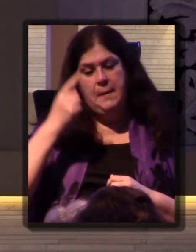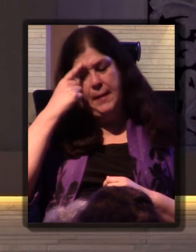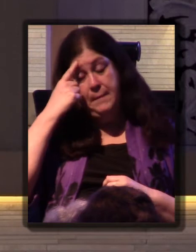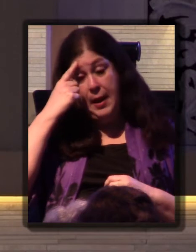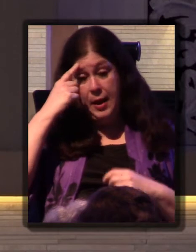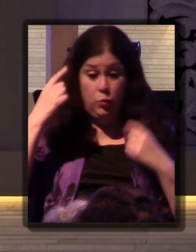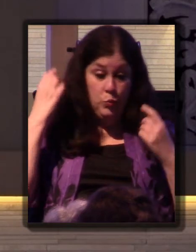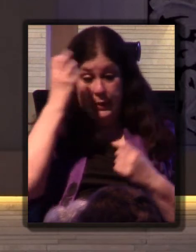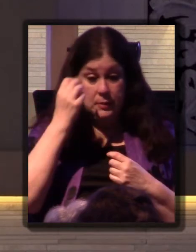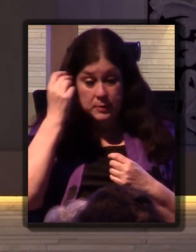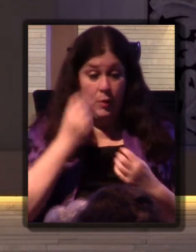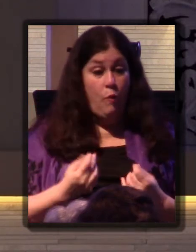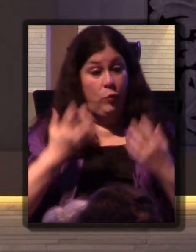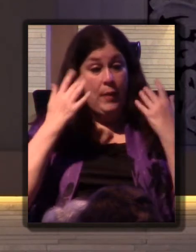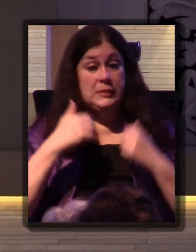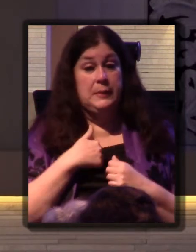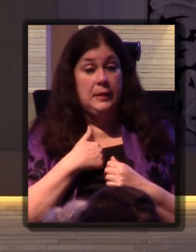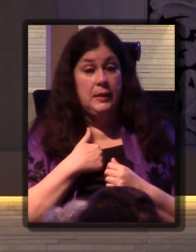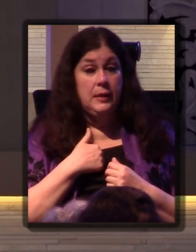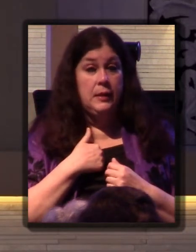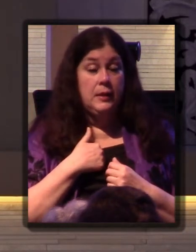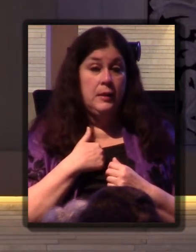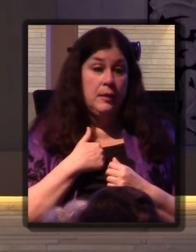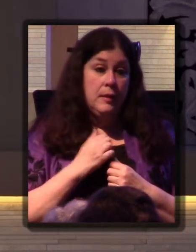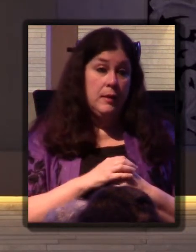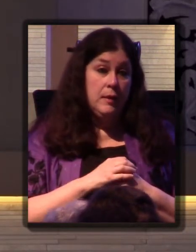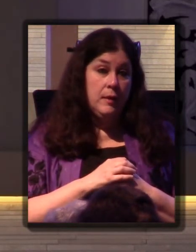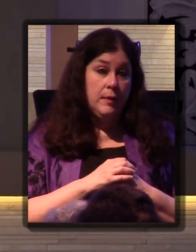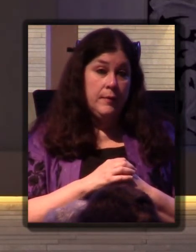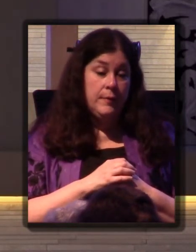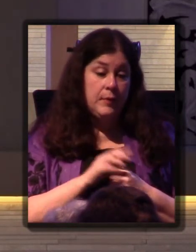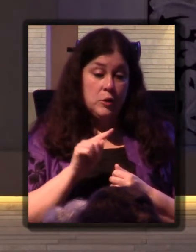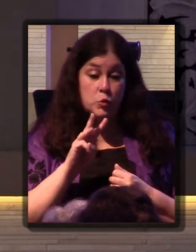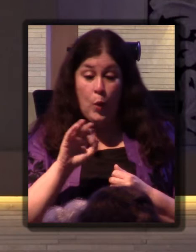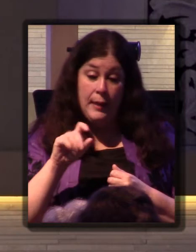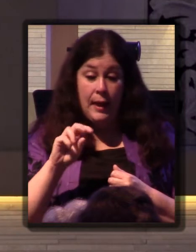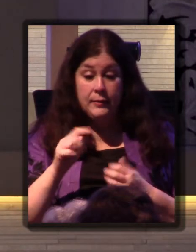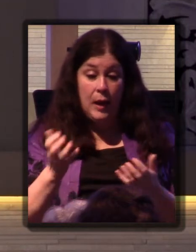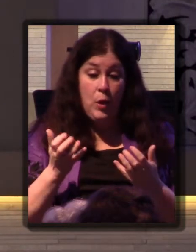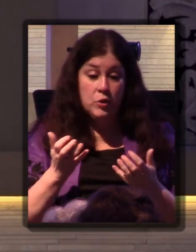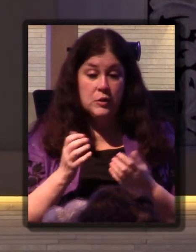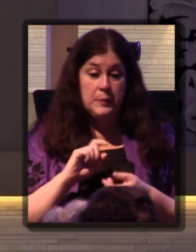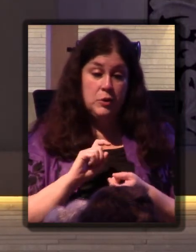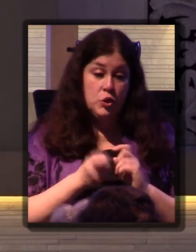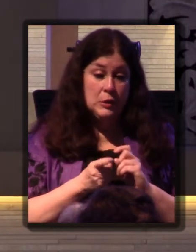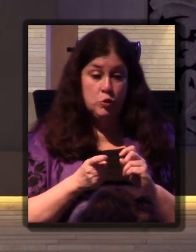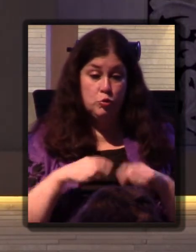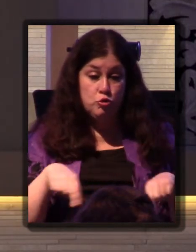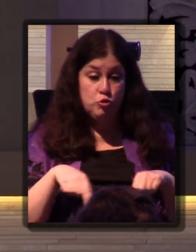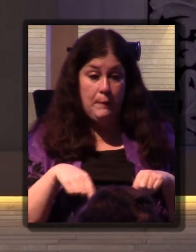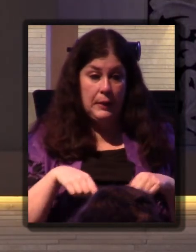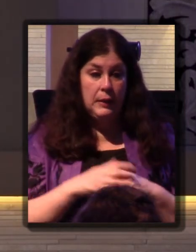says, "My mind reels, horror overwhelms me. The twilight I long for has been turned for me